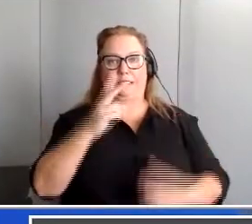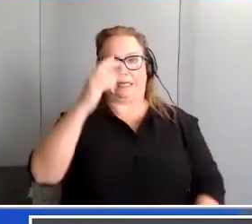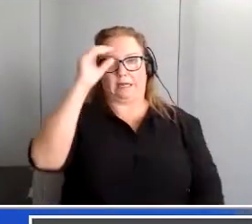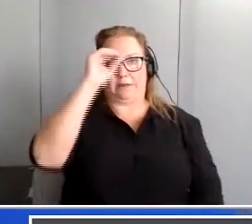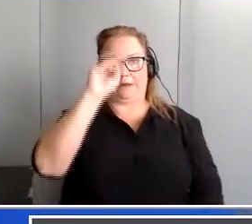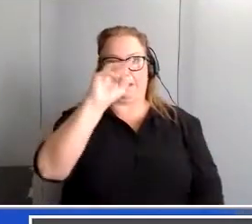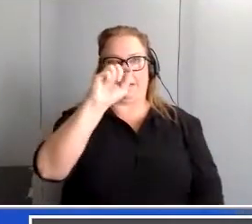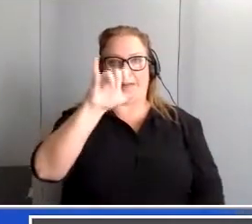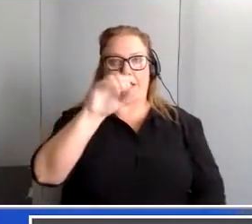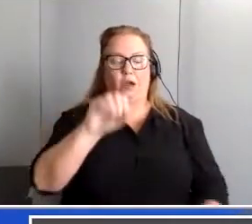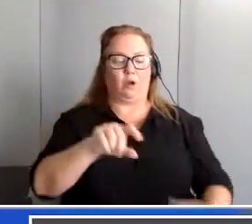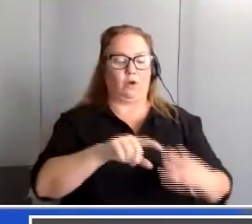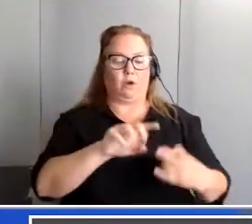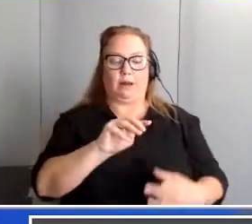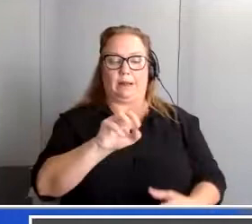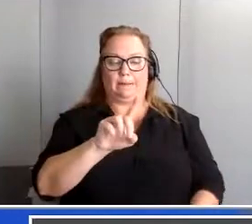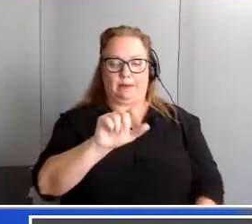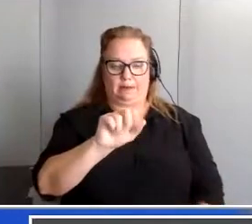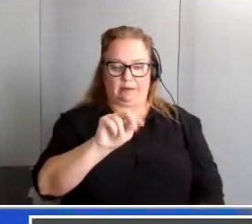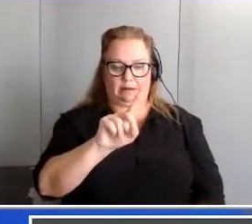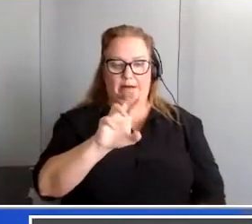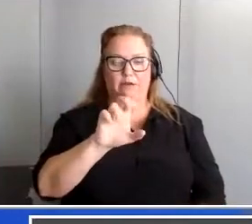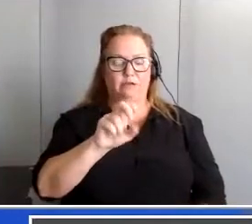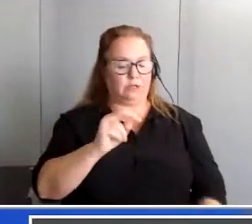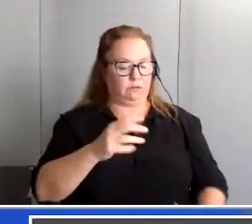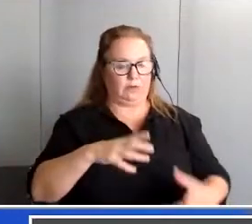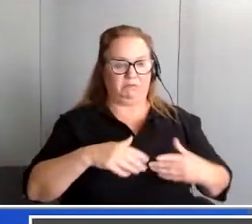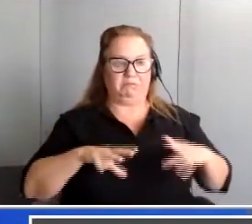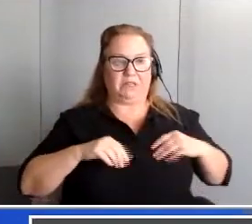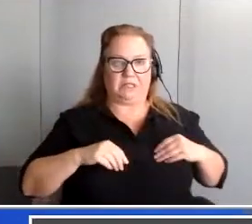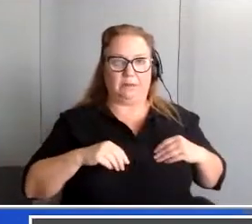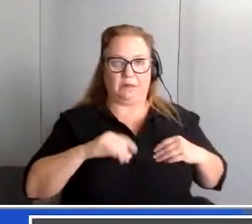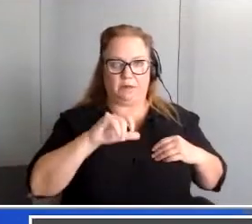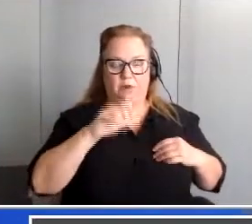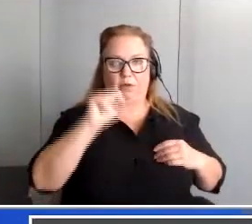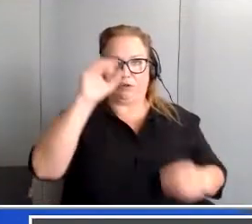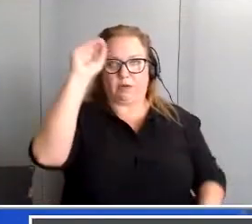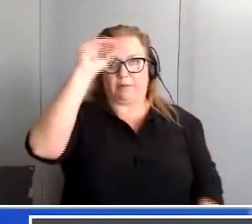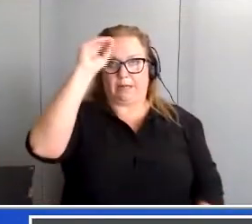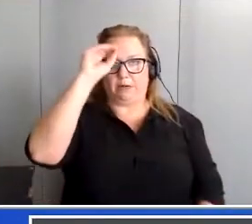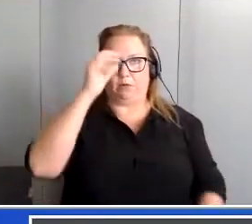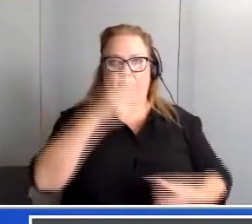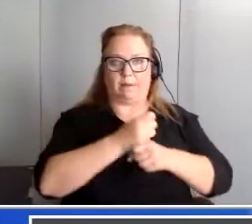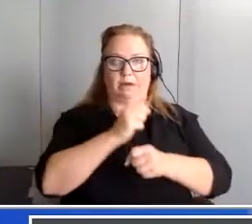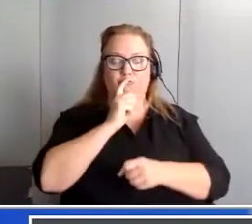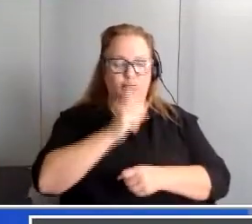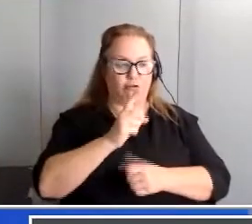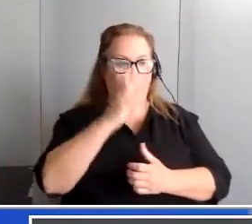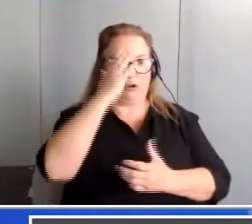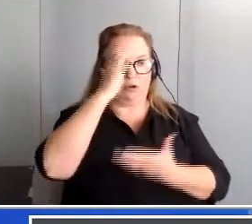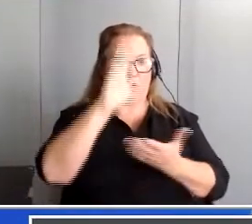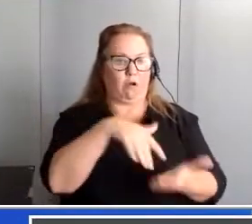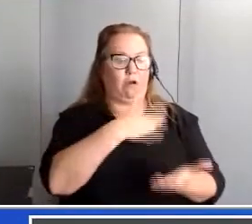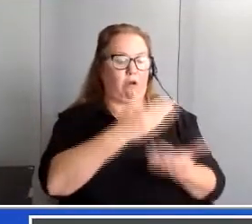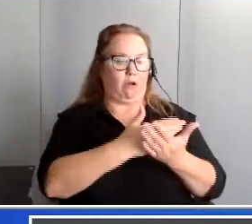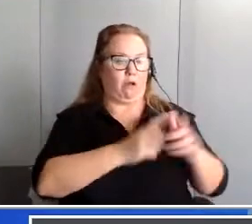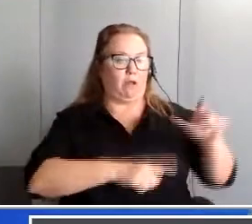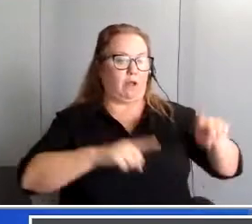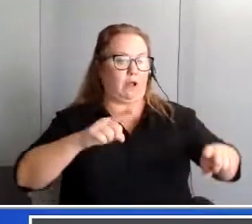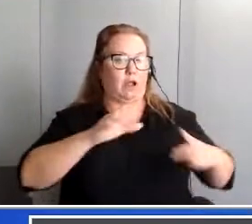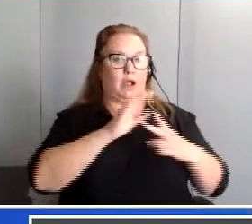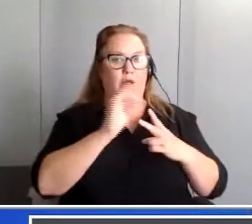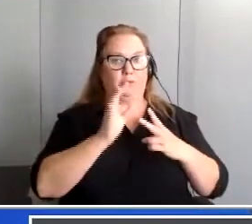Anderson, definitely we're open to that, and we want you to get opinions because we want you to make sure you know all the different options from all